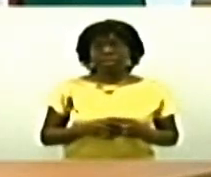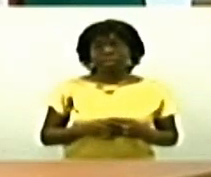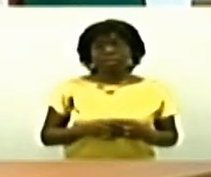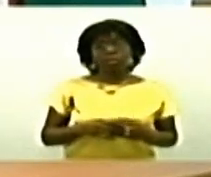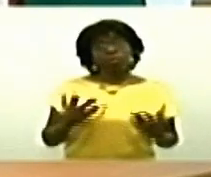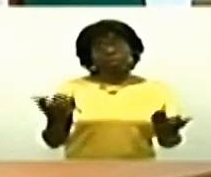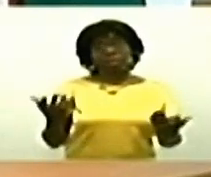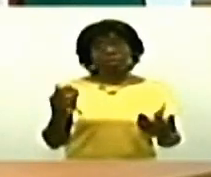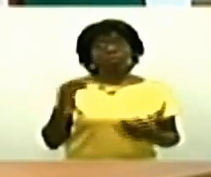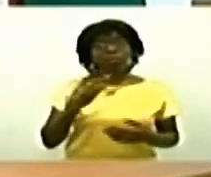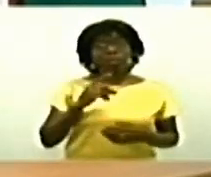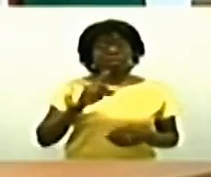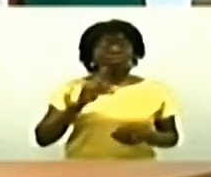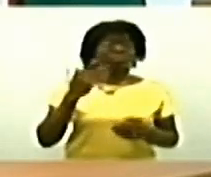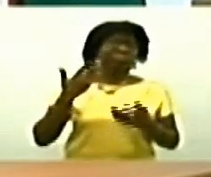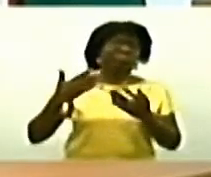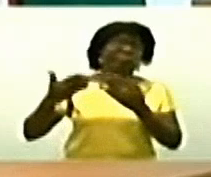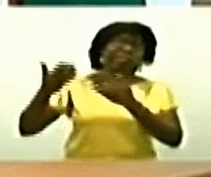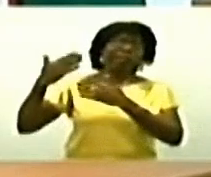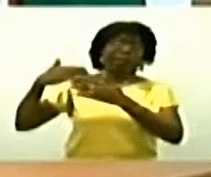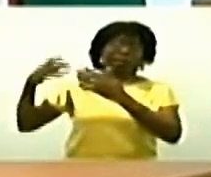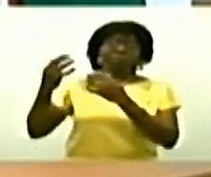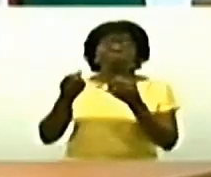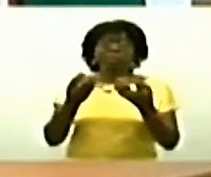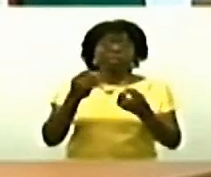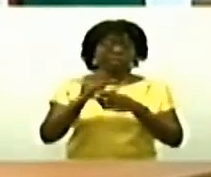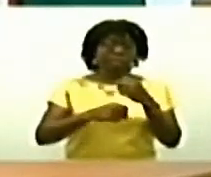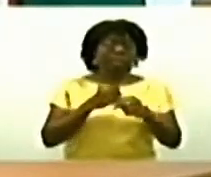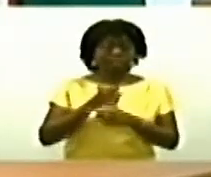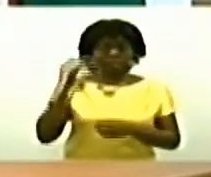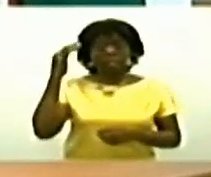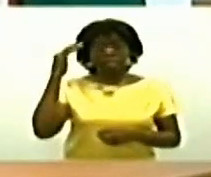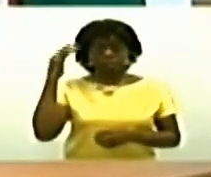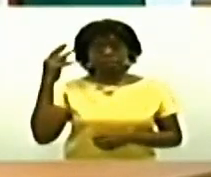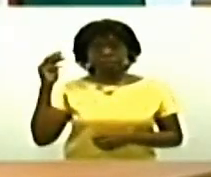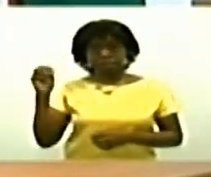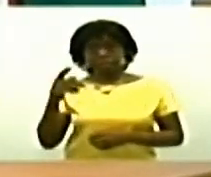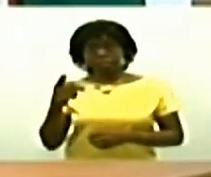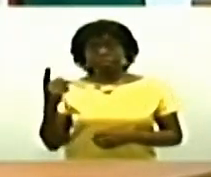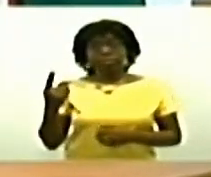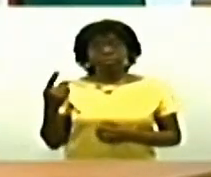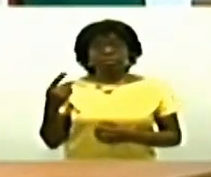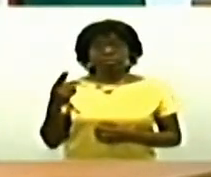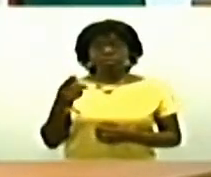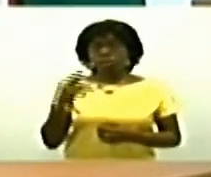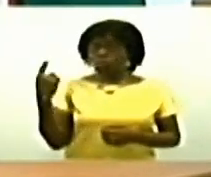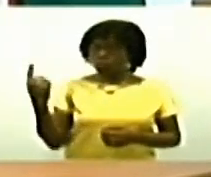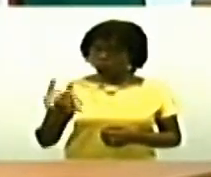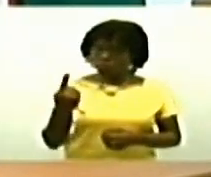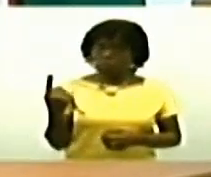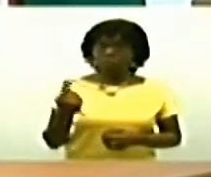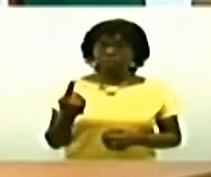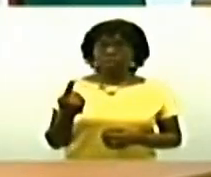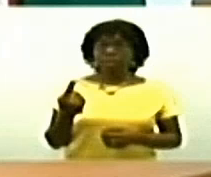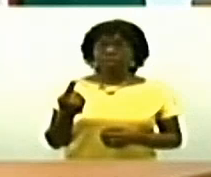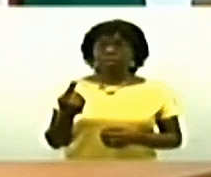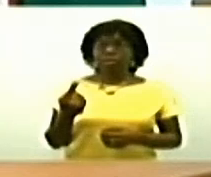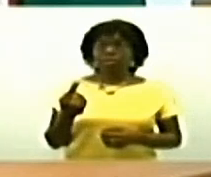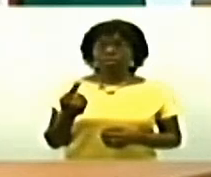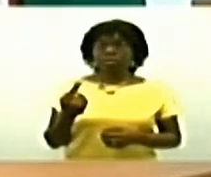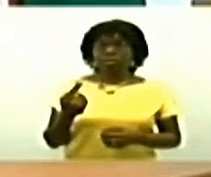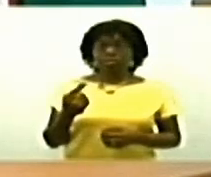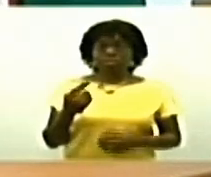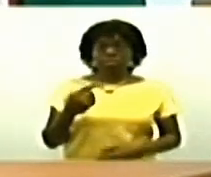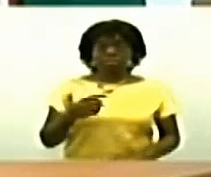Well, we go back quite a number of years as good acquaintances and so on. You've always been a